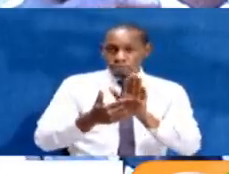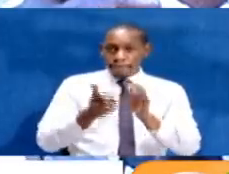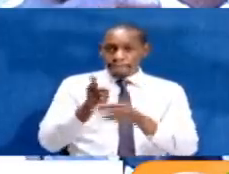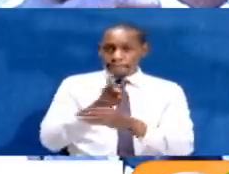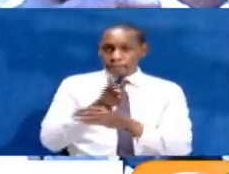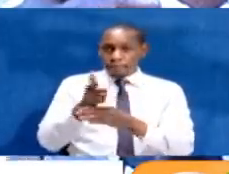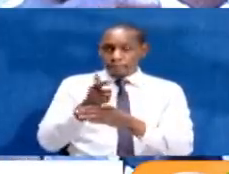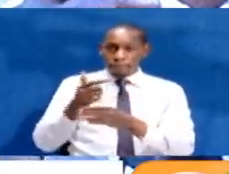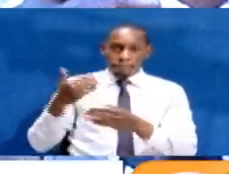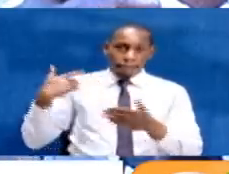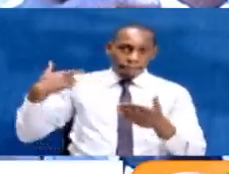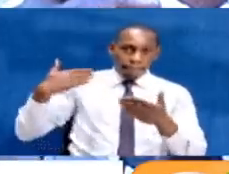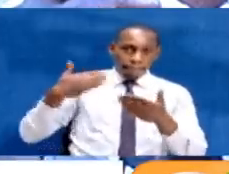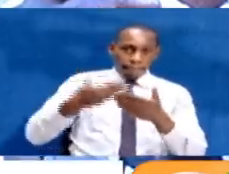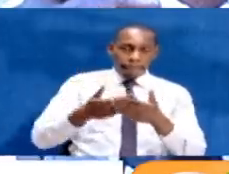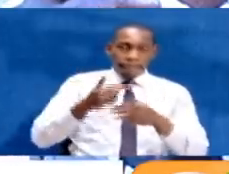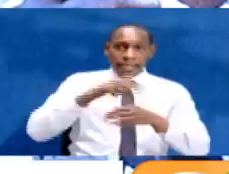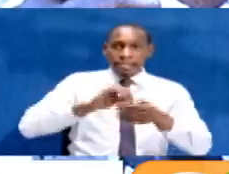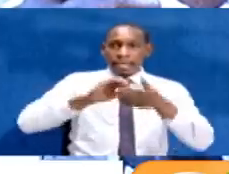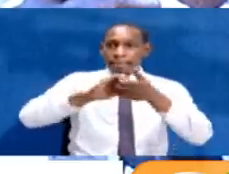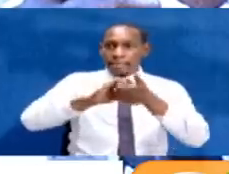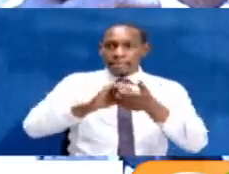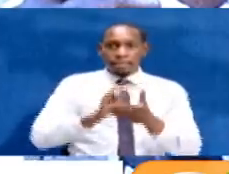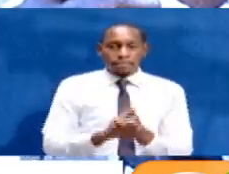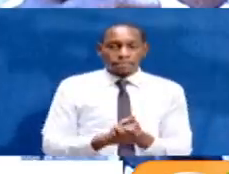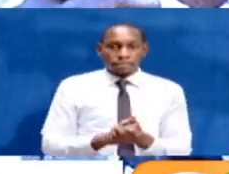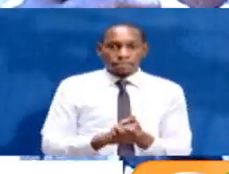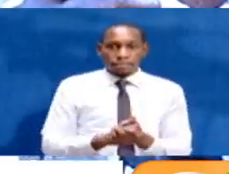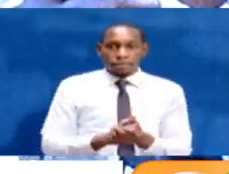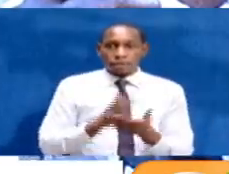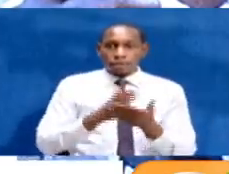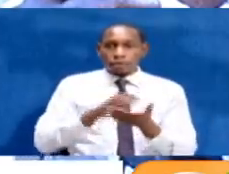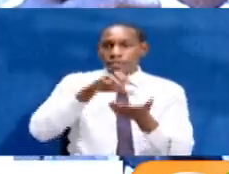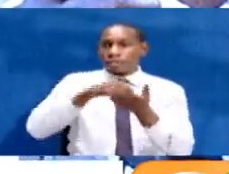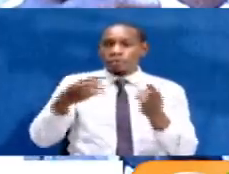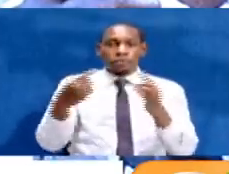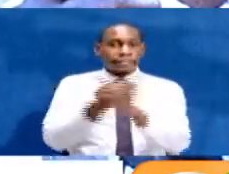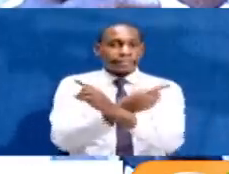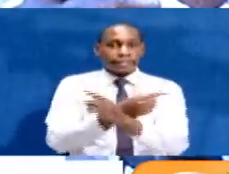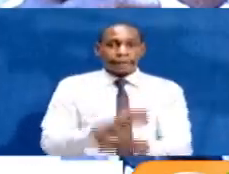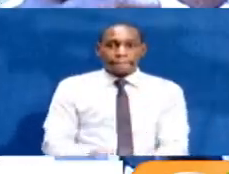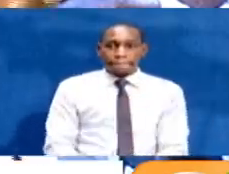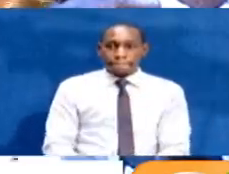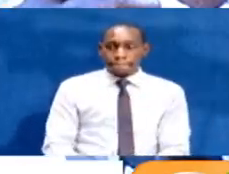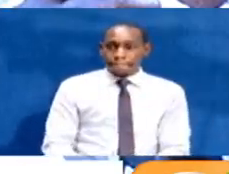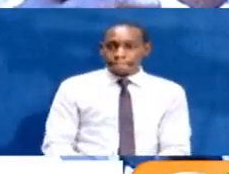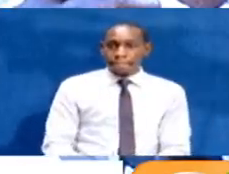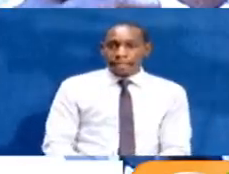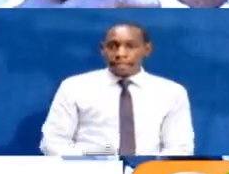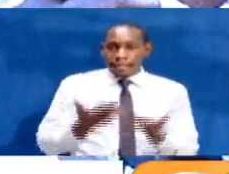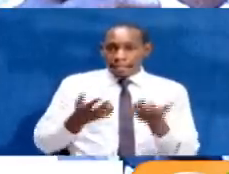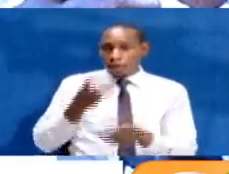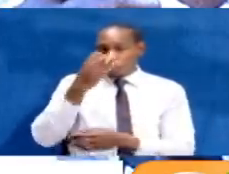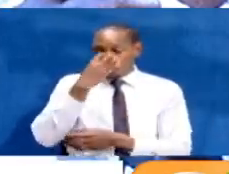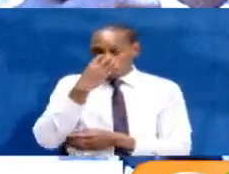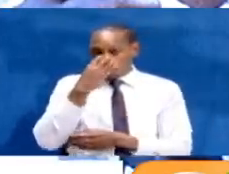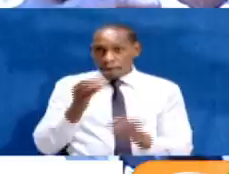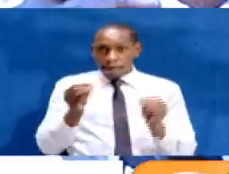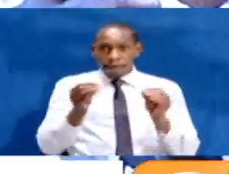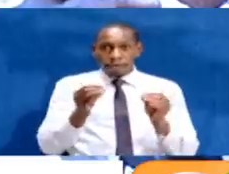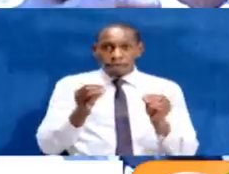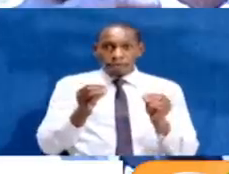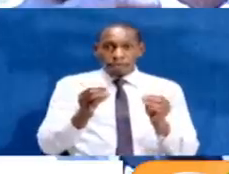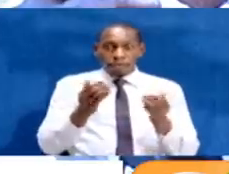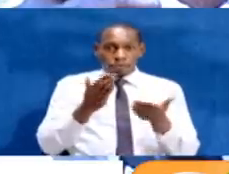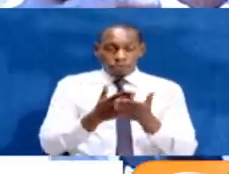archives in the middle of the handshake, it'll be a very, very contrasting position. I mean, if the DP today met his